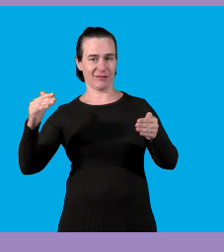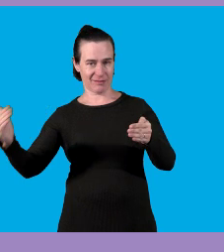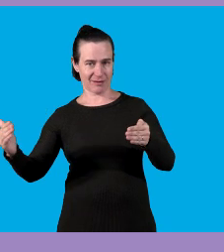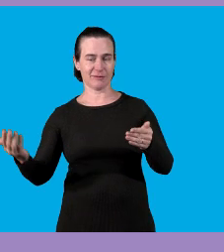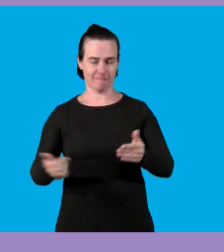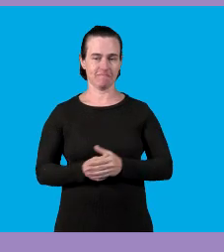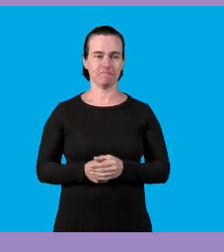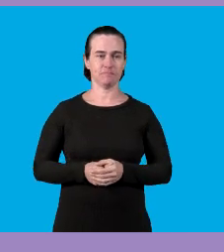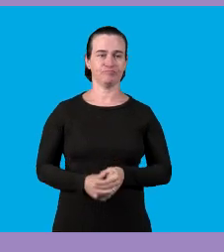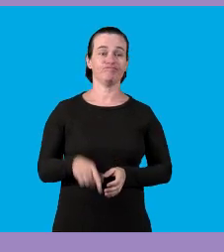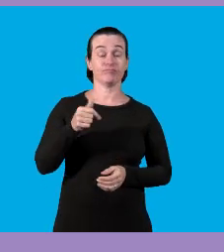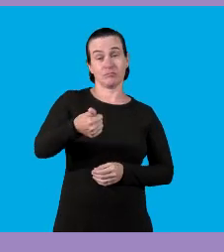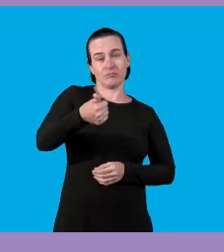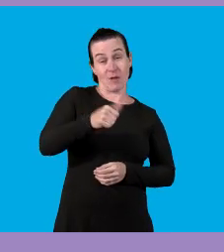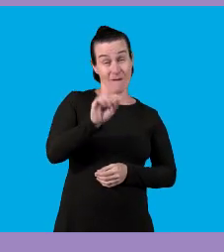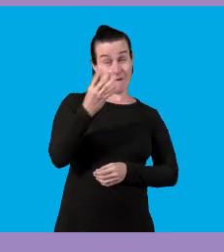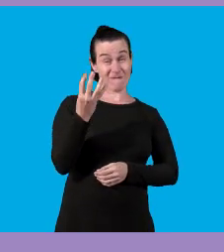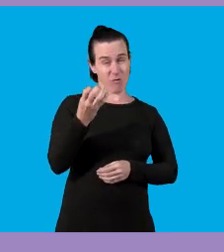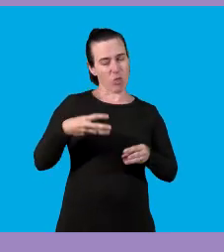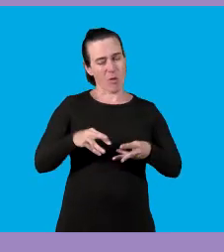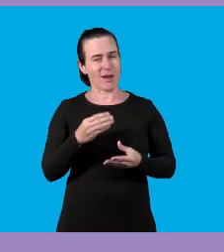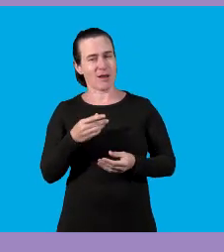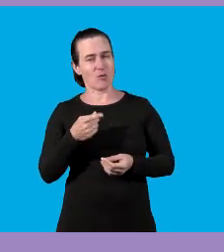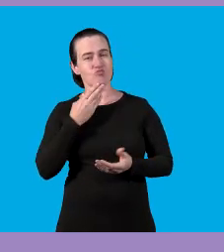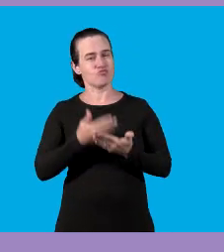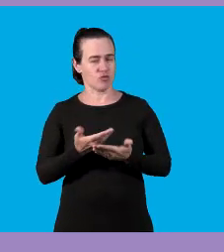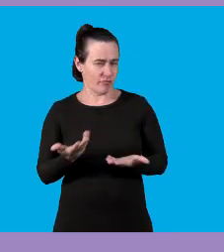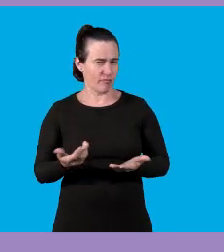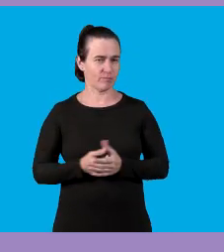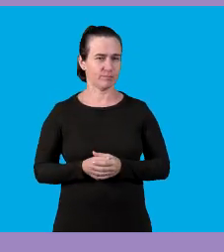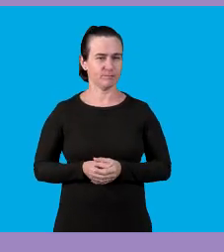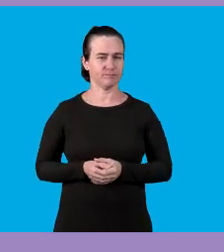one would be right angle, hypotenuse, and one